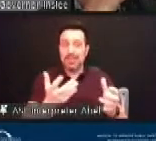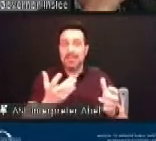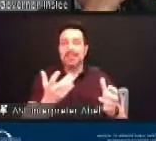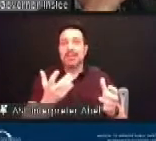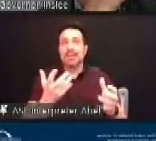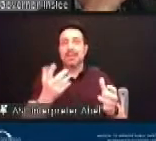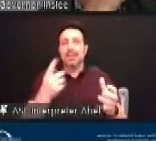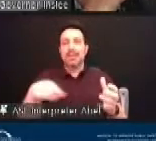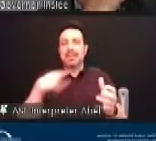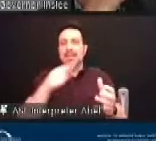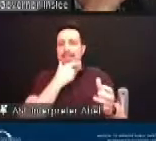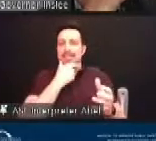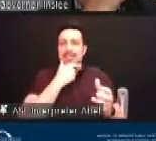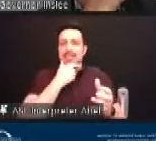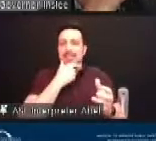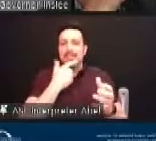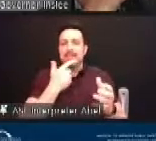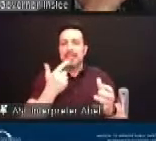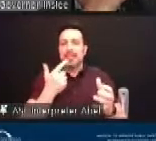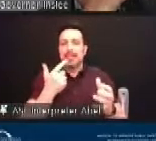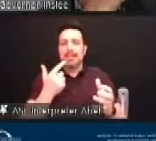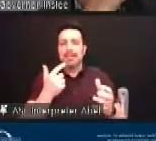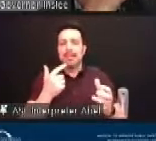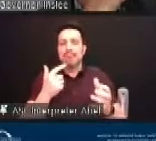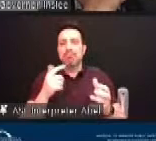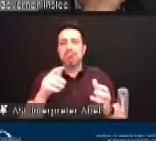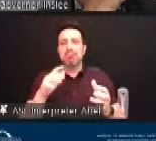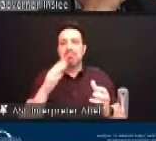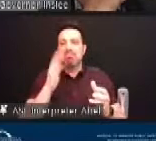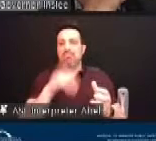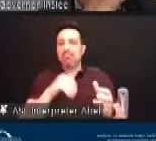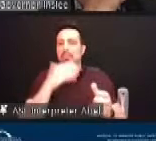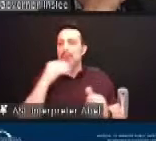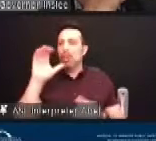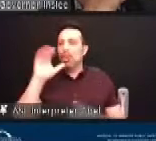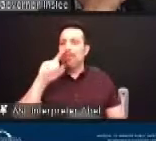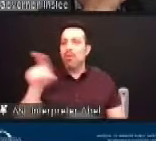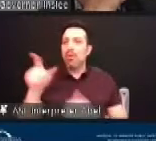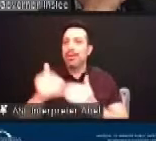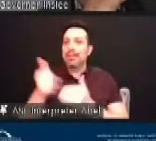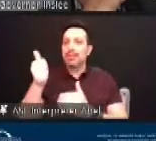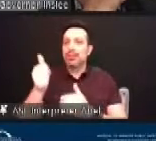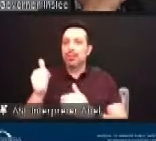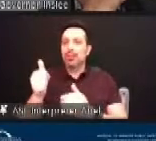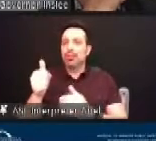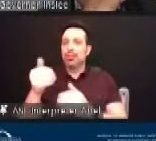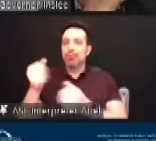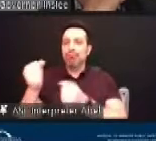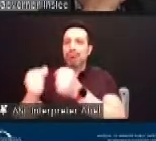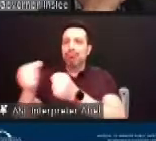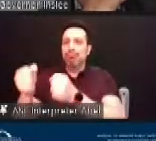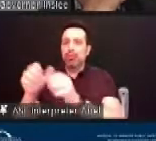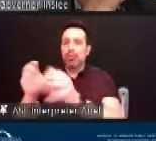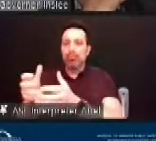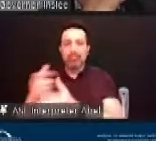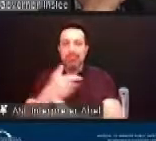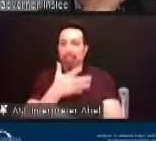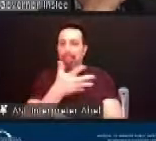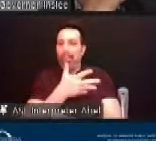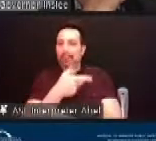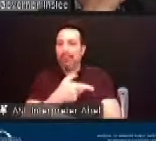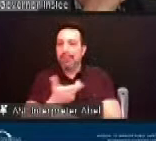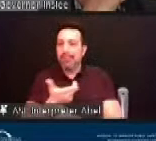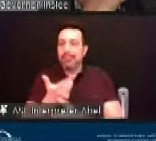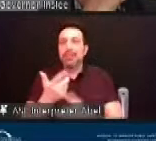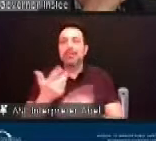they choose to serve an easier to place groups. Another one of our challenges is just dealing